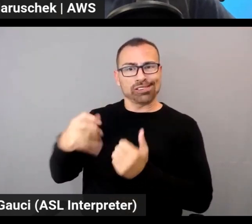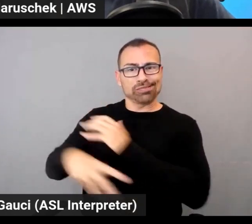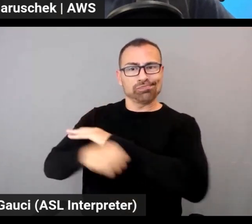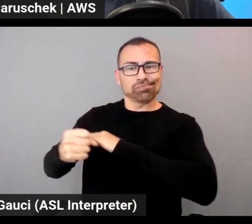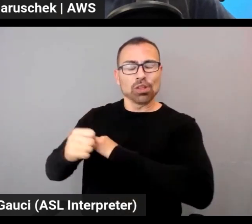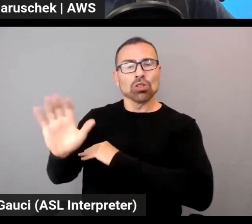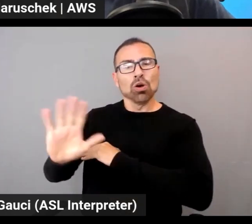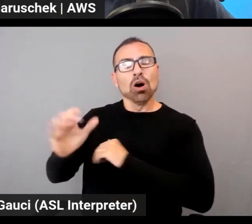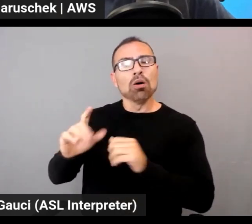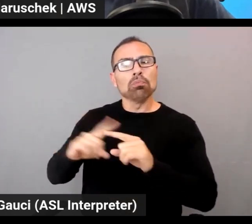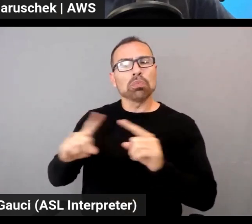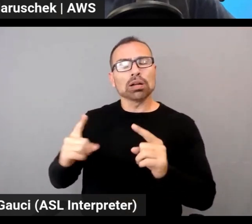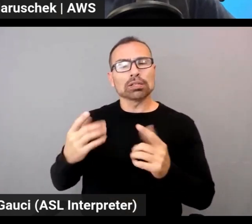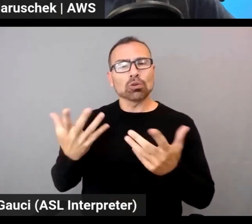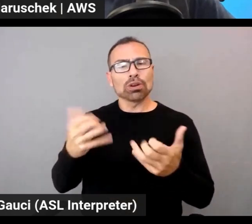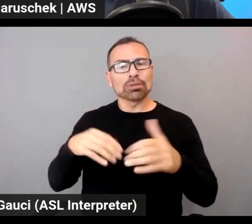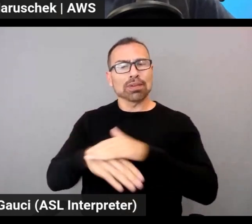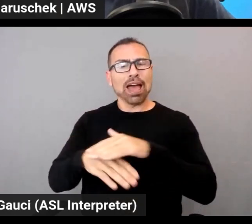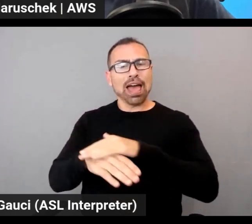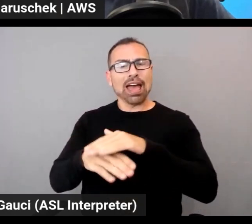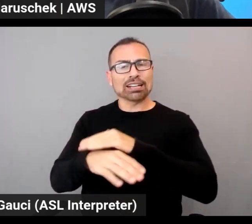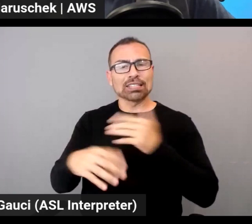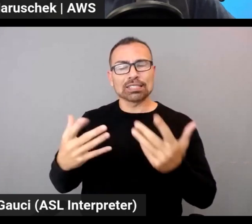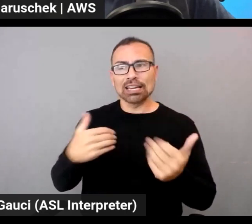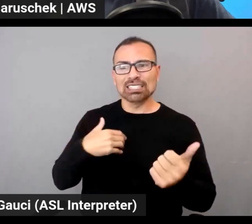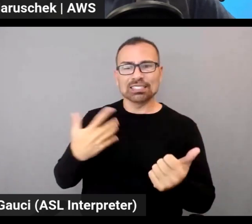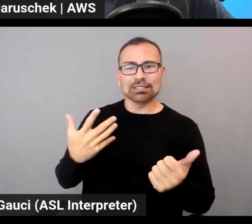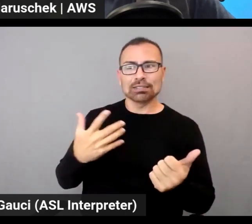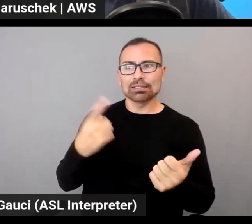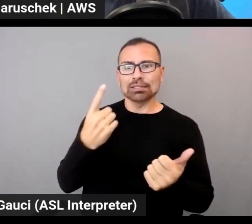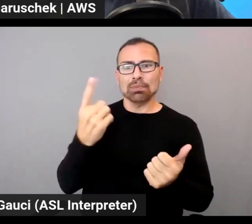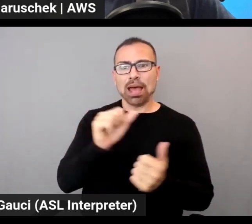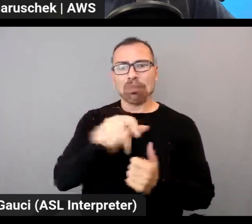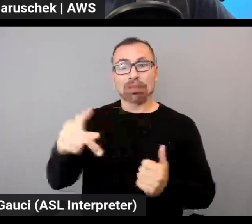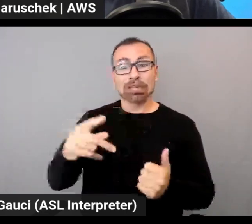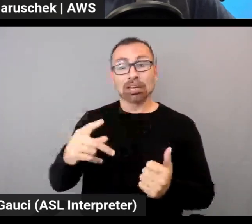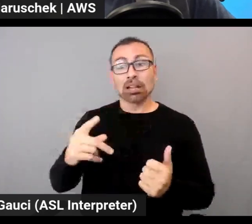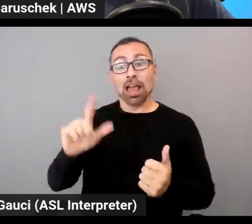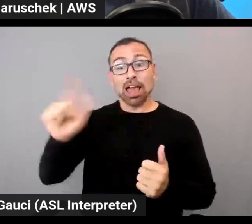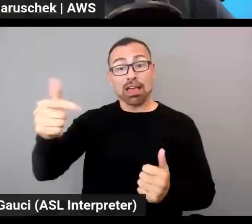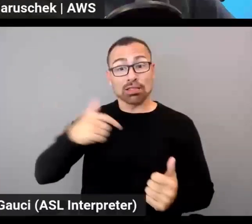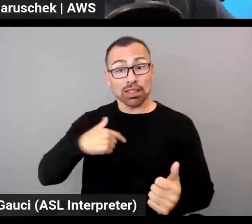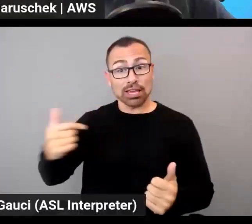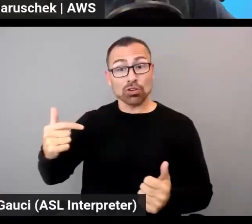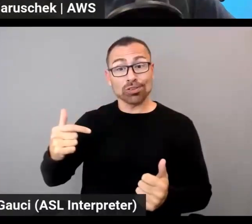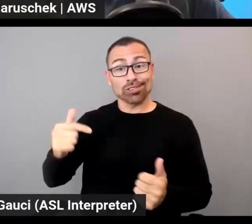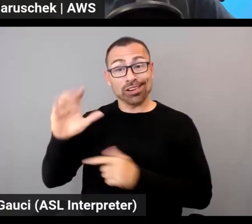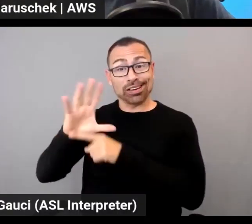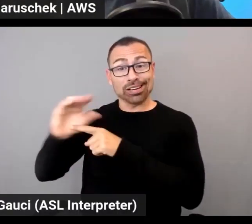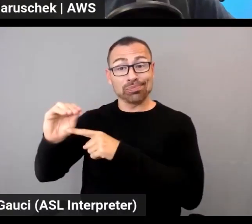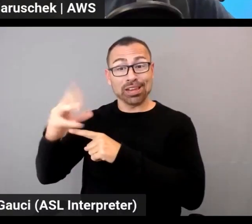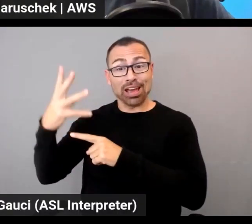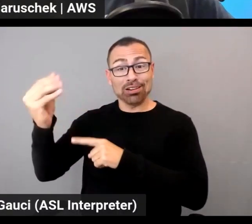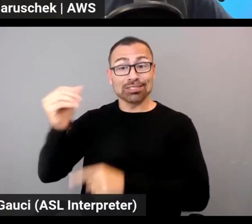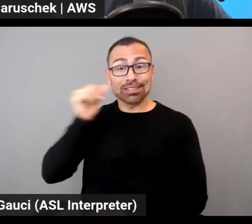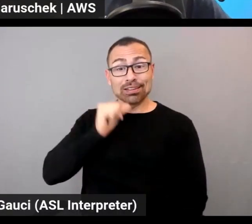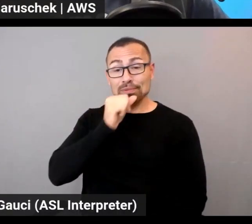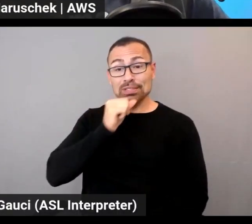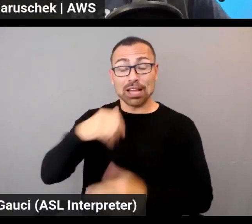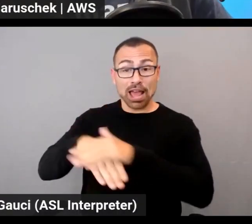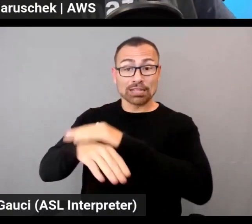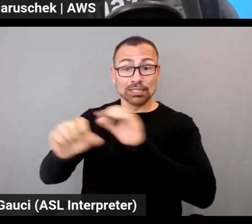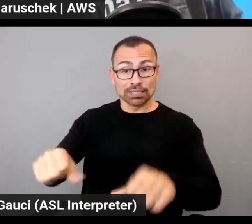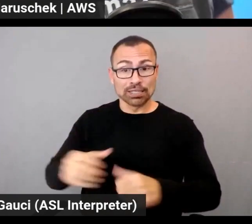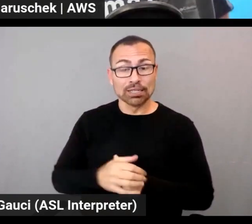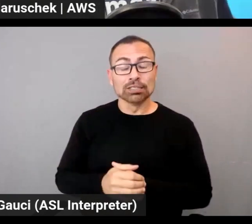a third party is going to be a malicious third party is going to have access to all that information. So that's why with both CrowdStrike and Jamf, that